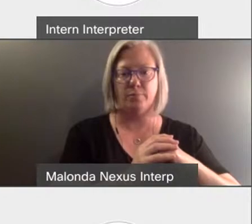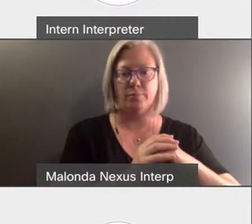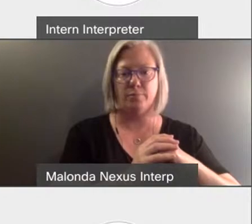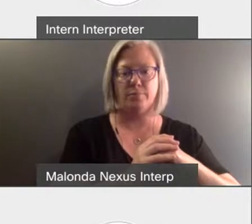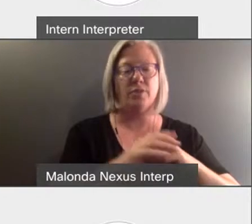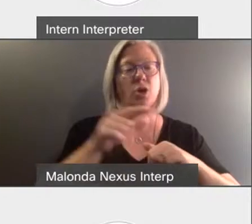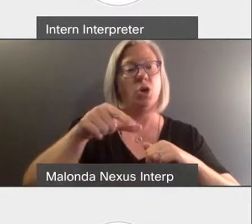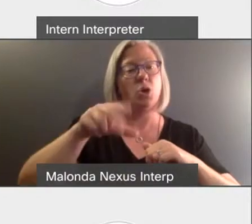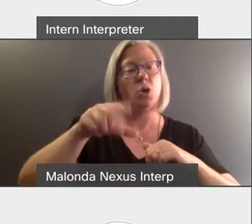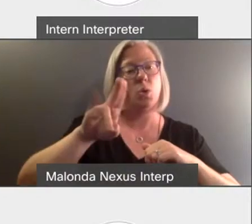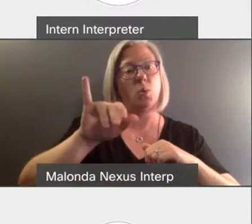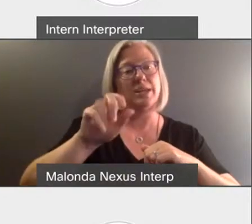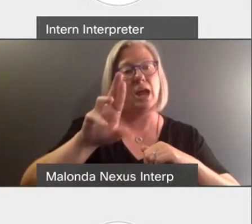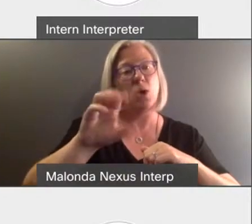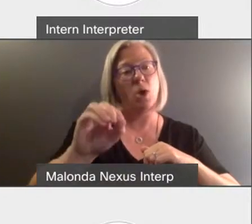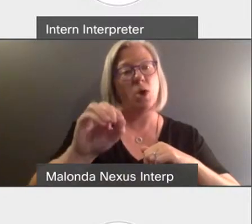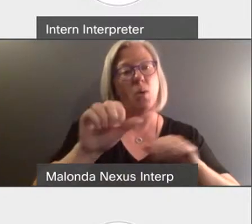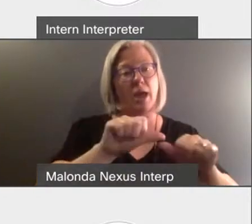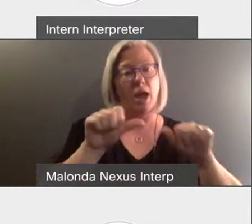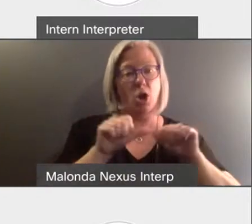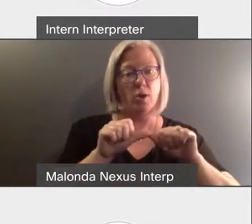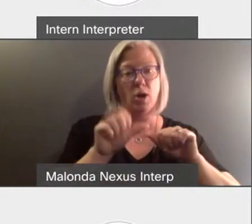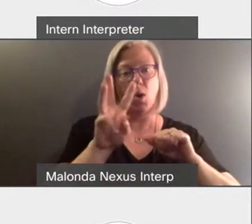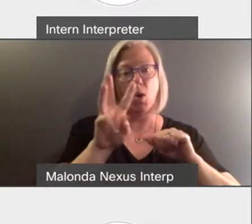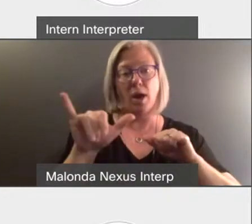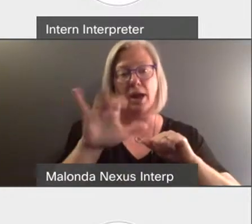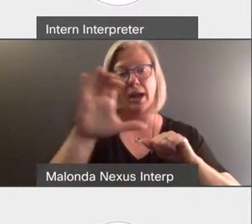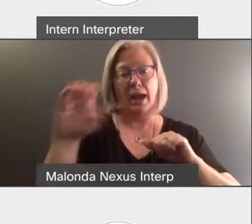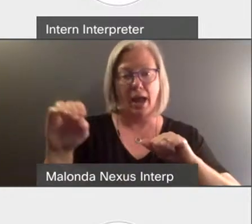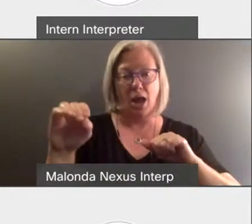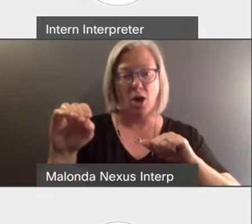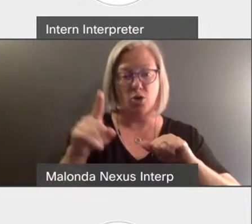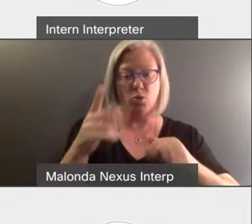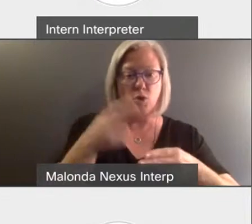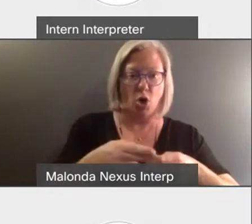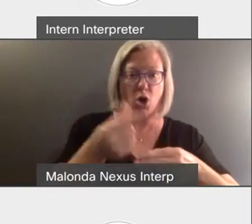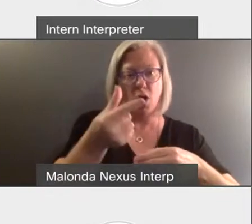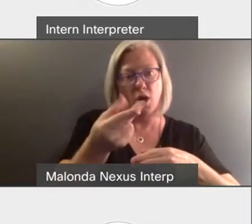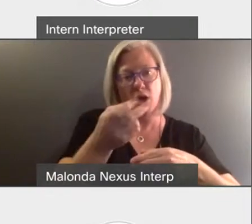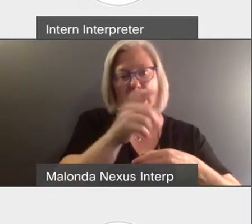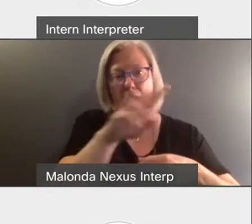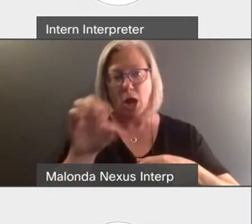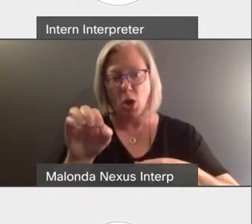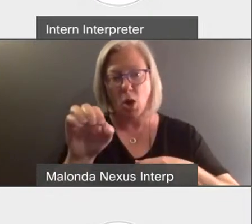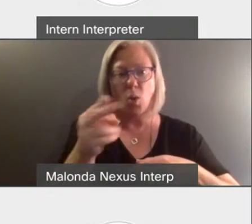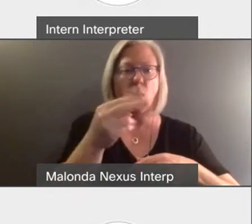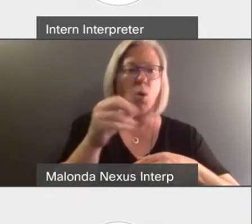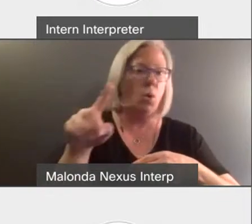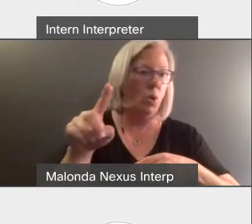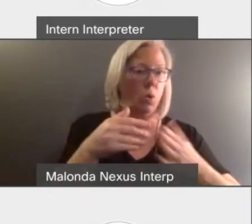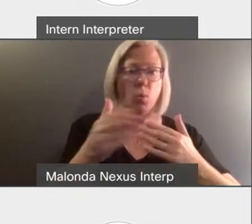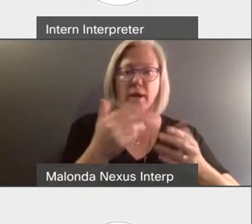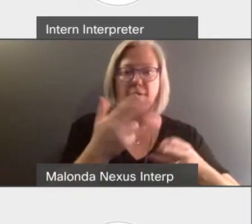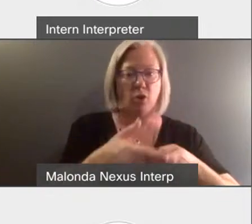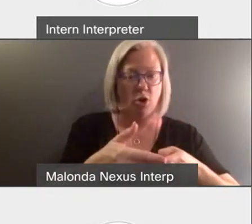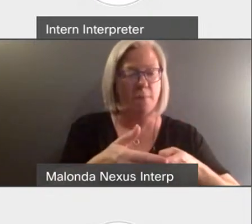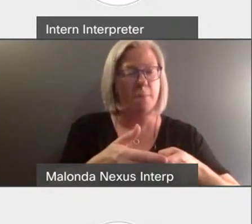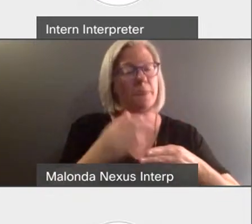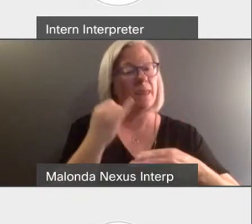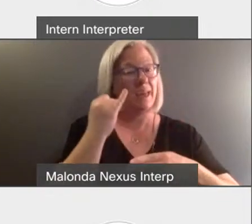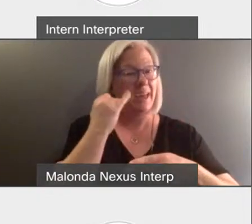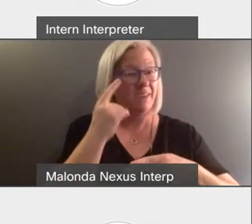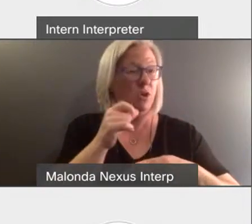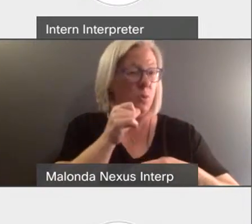the Quindara area in Wyandotte County, Kansas City, Kansas, what you would consider the ghetto or the hood or whatever may have you. So if you're